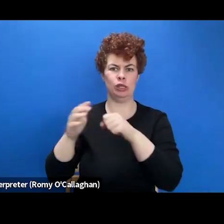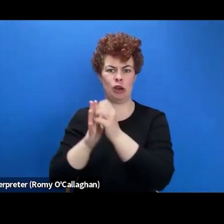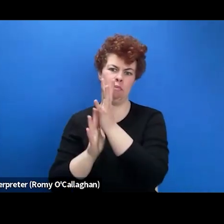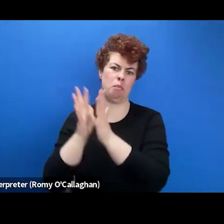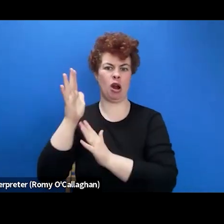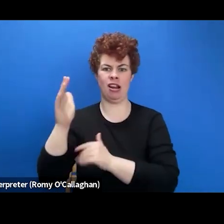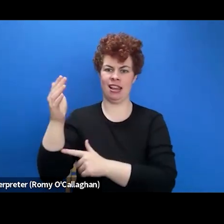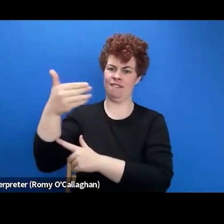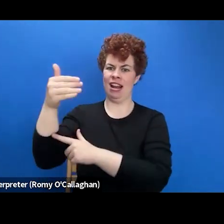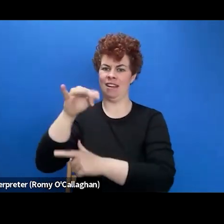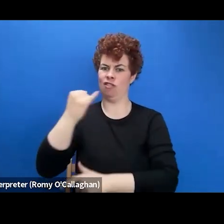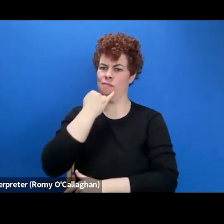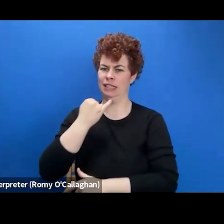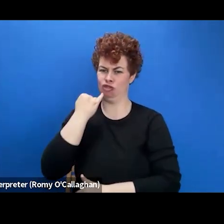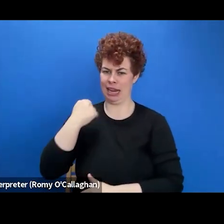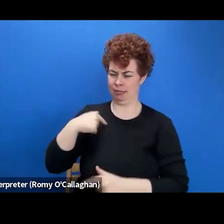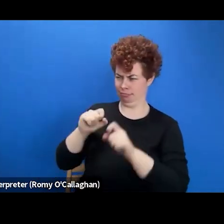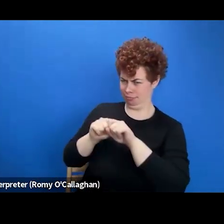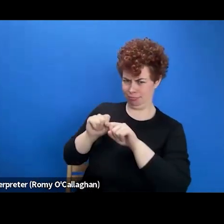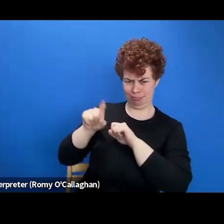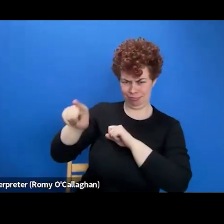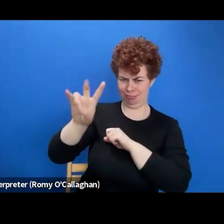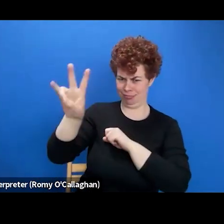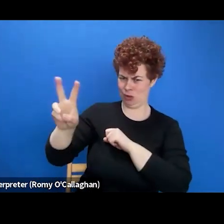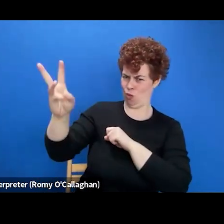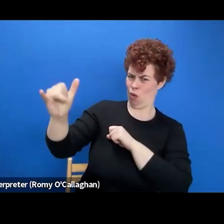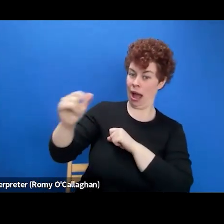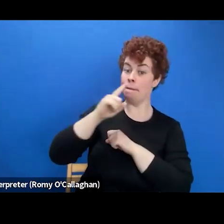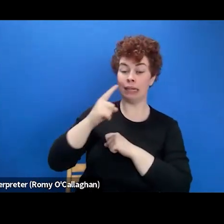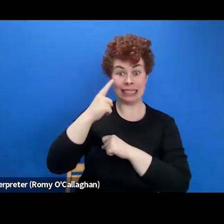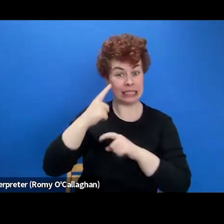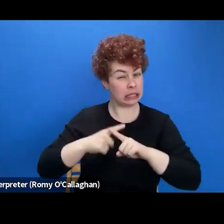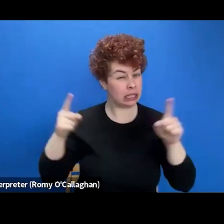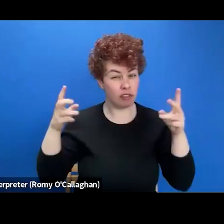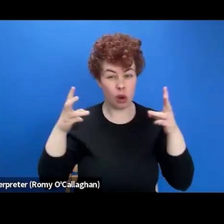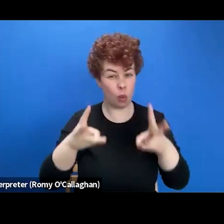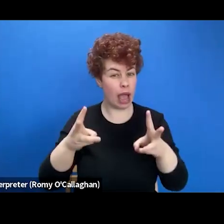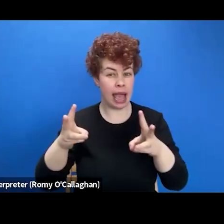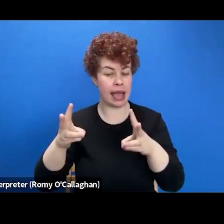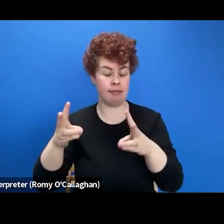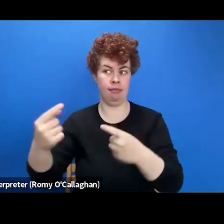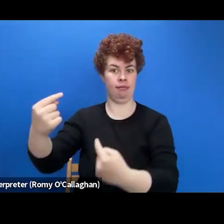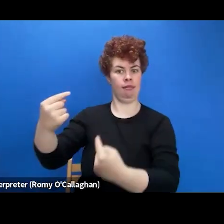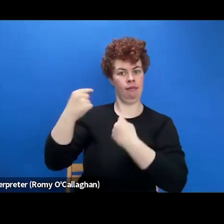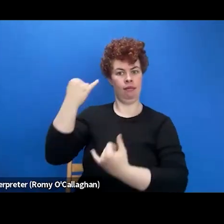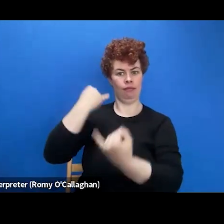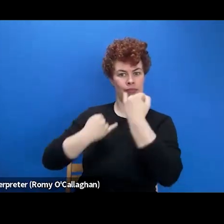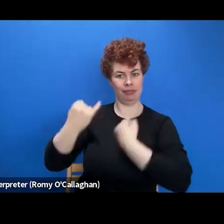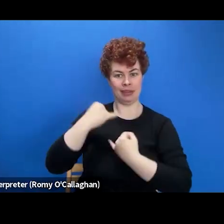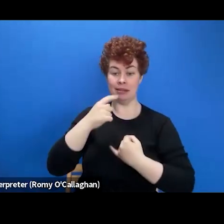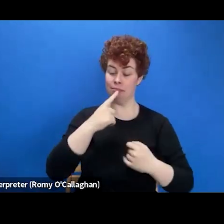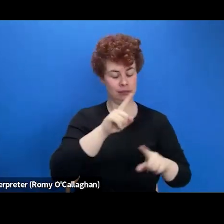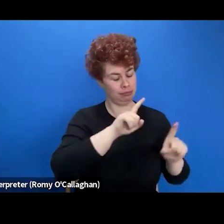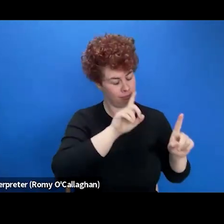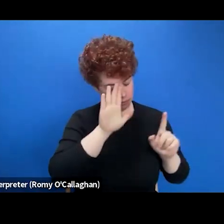have, of course, sent a question to the newspaper about that, but being alert to the different ways in which that backlash gets expressed and staying positive and